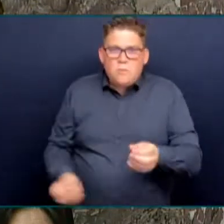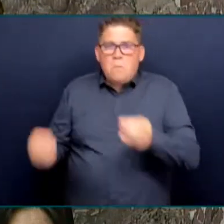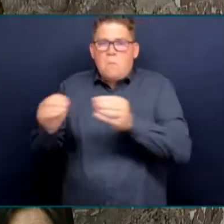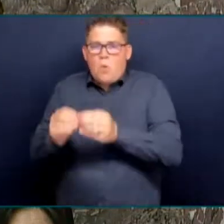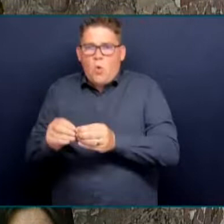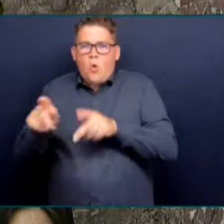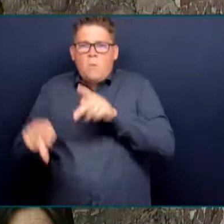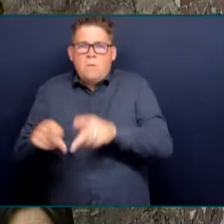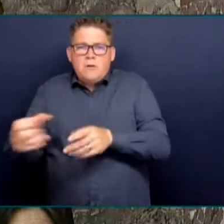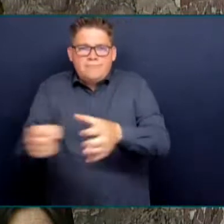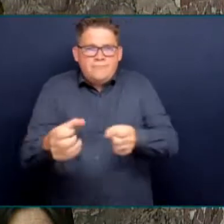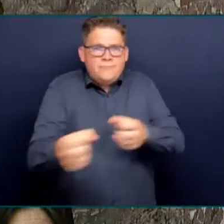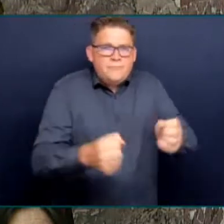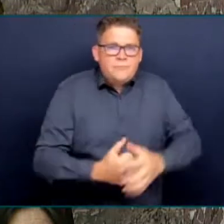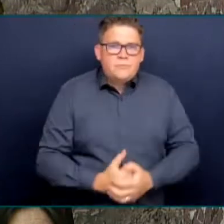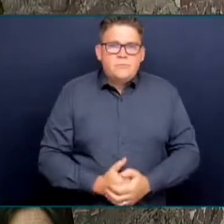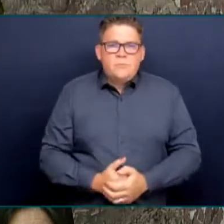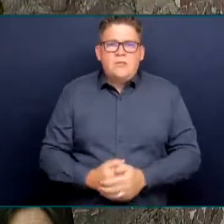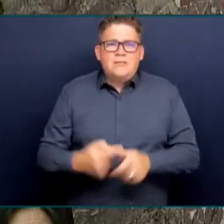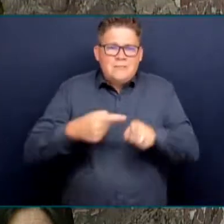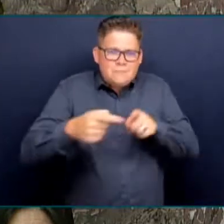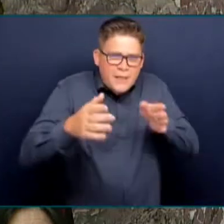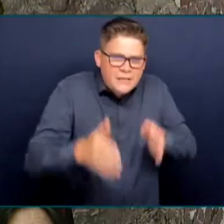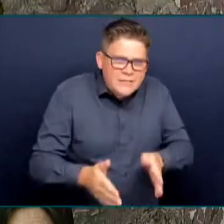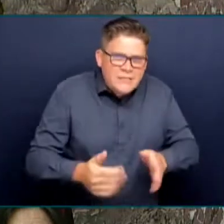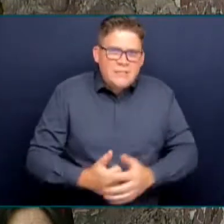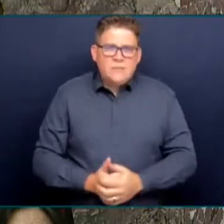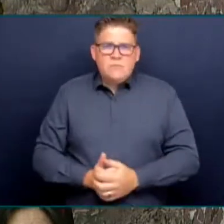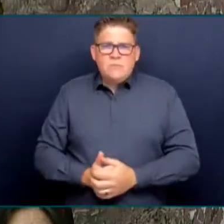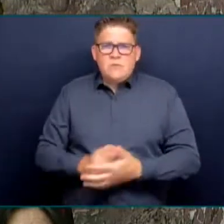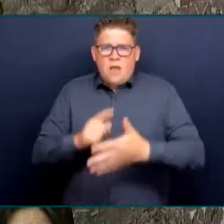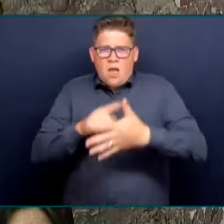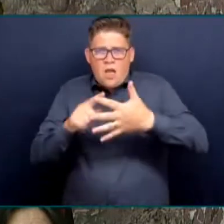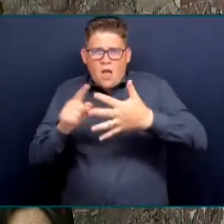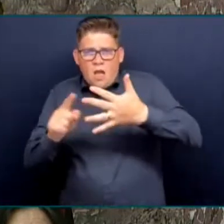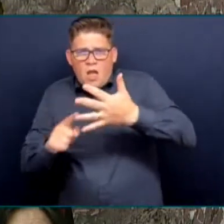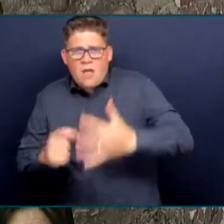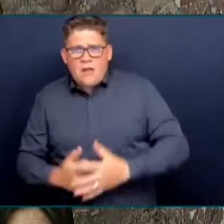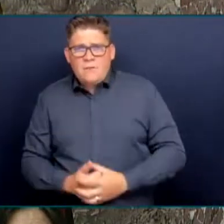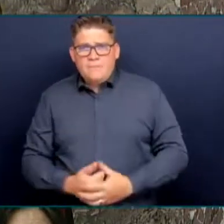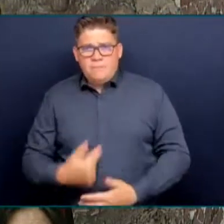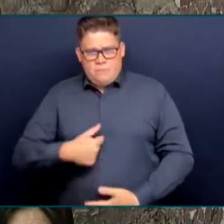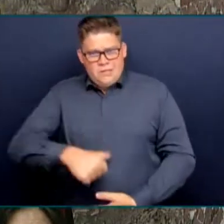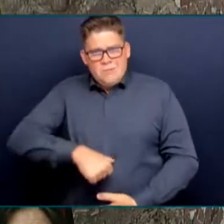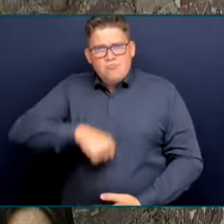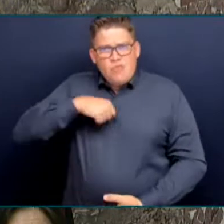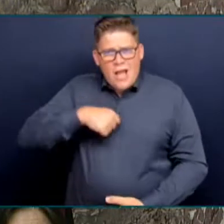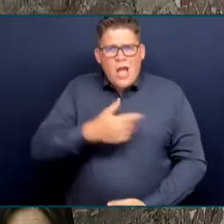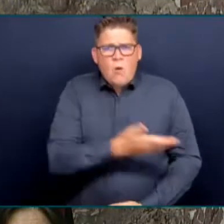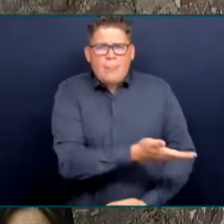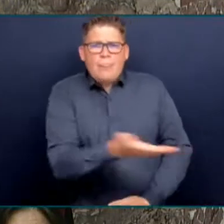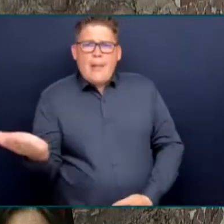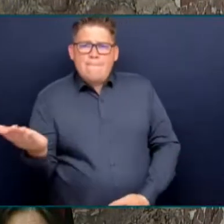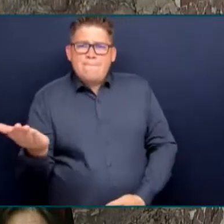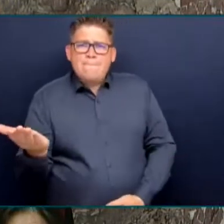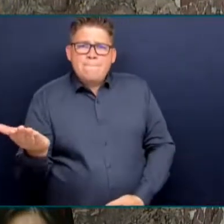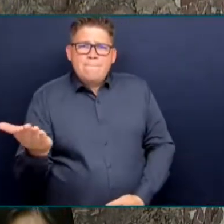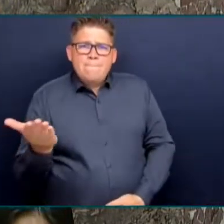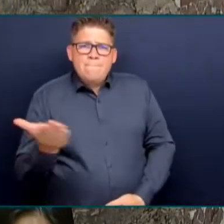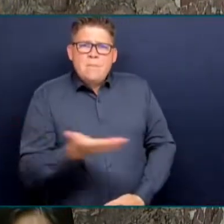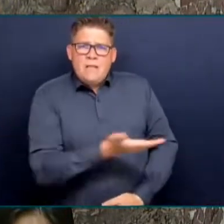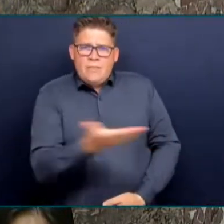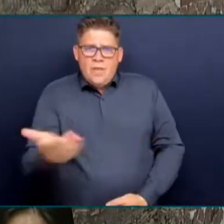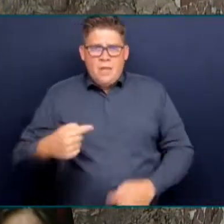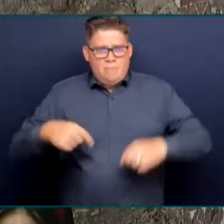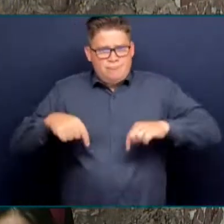making a difference for everybody. I'm proud of them, and I'm proud of the BC healthcare system, while recognizing all of the things we have to